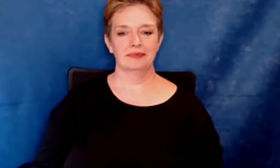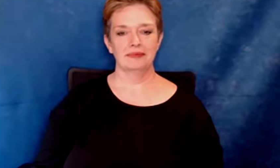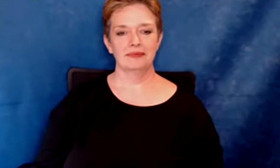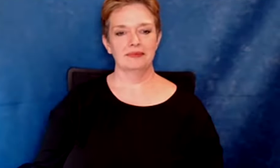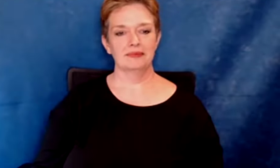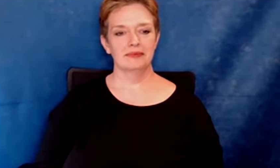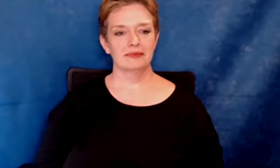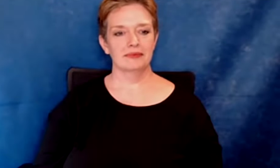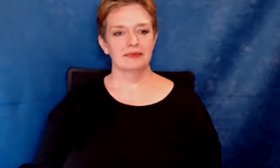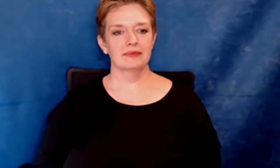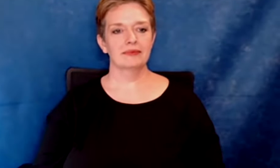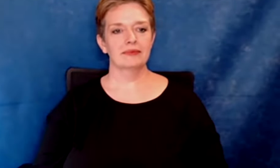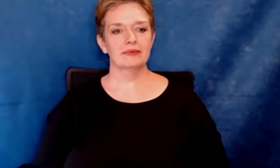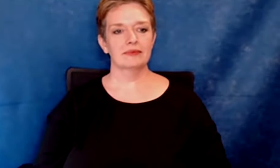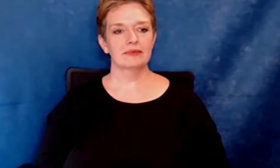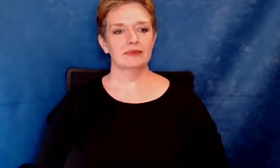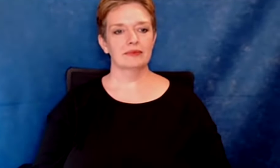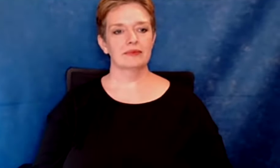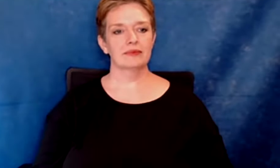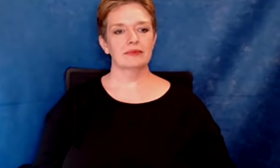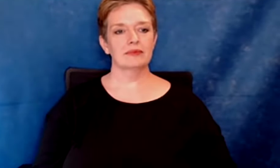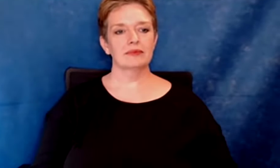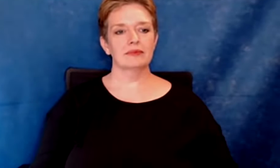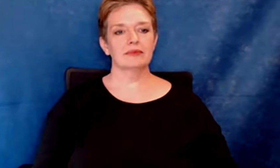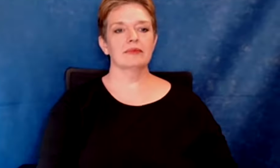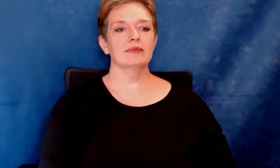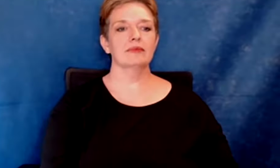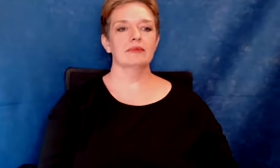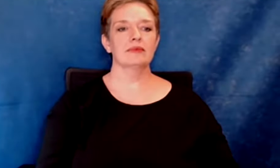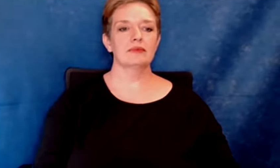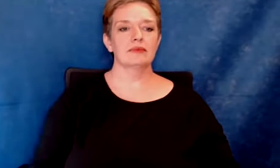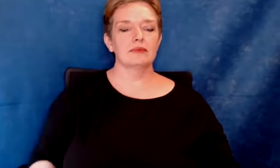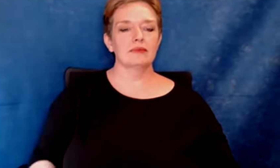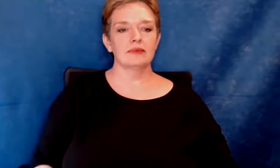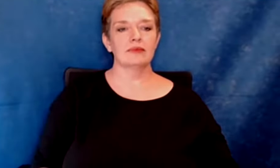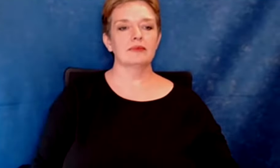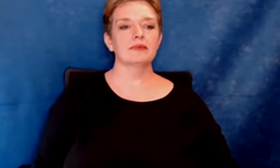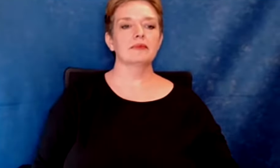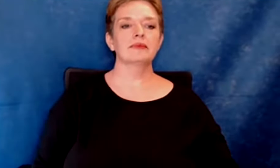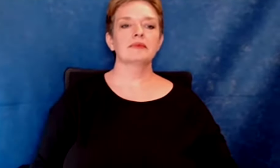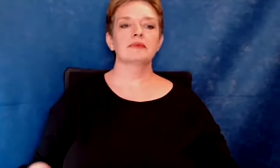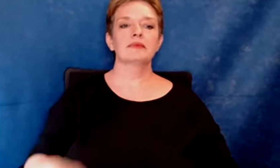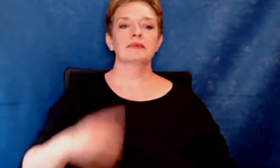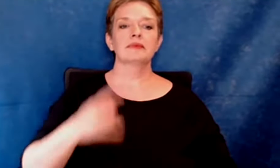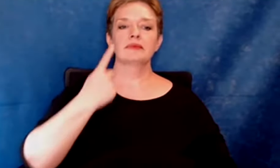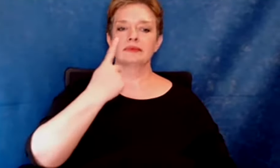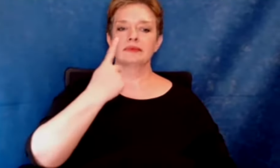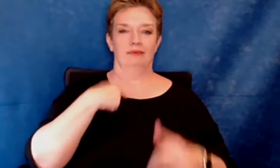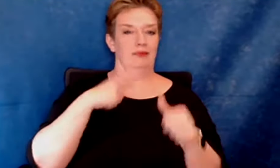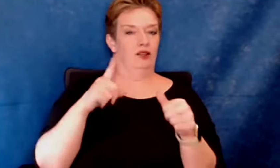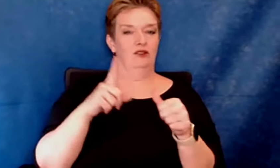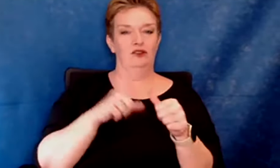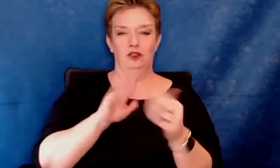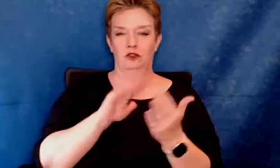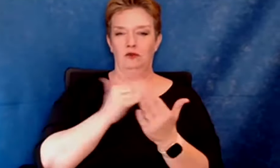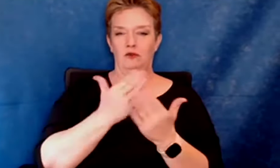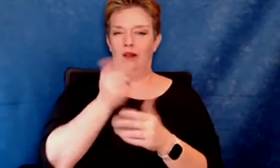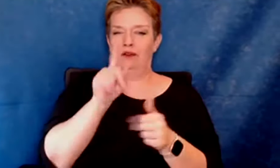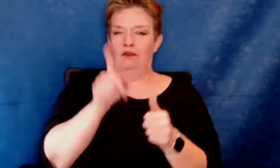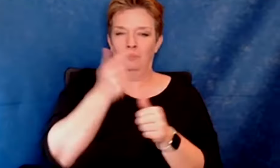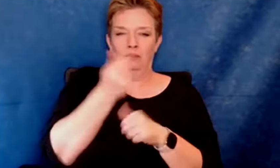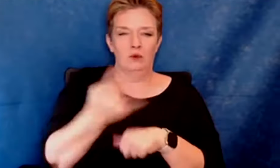This is one of the images or one of the little cutouts that I made in the first days that I was here, just kind of looking